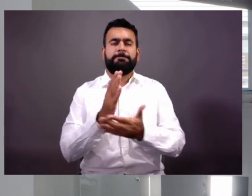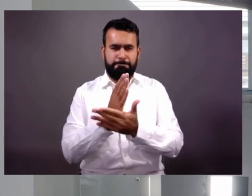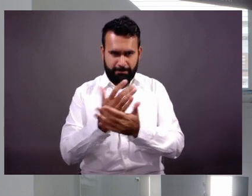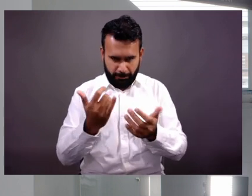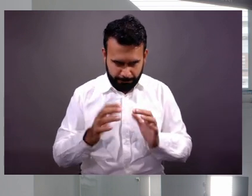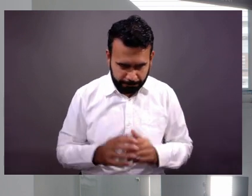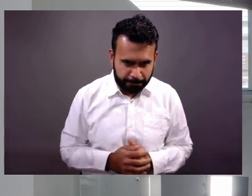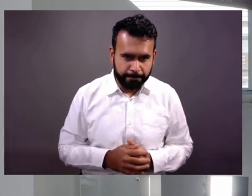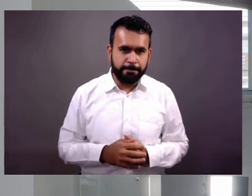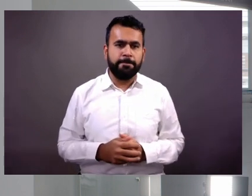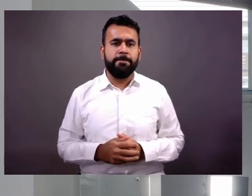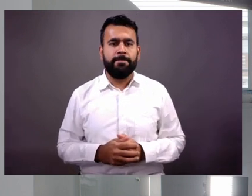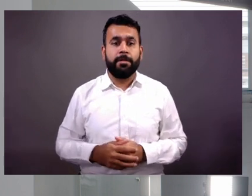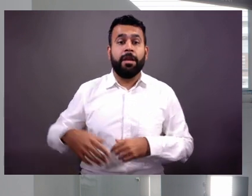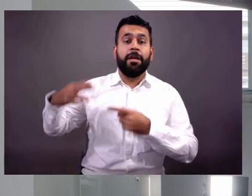7, cut.